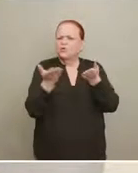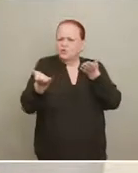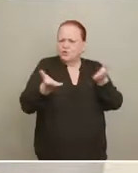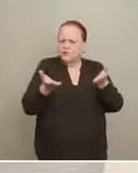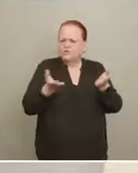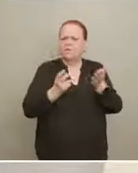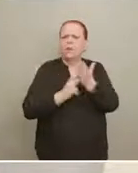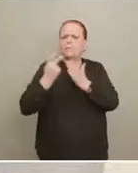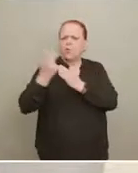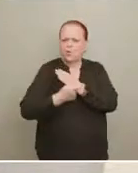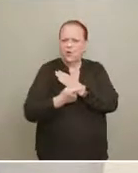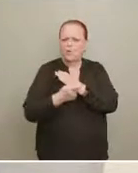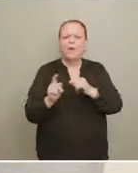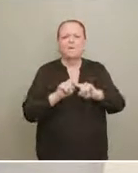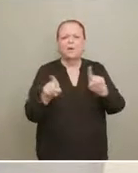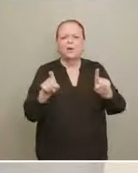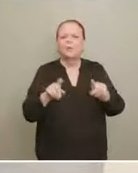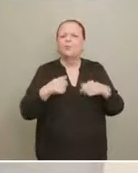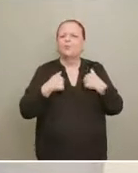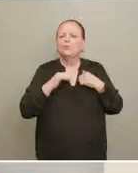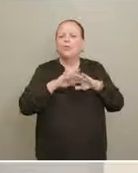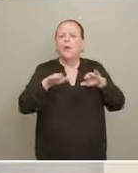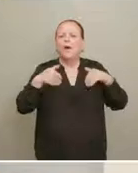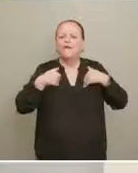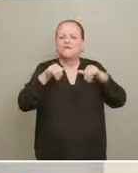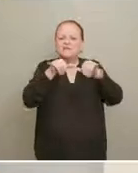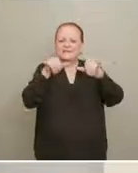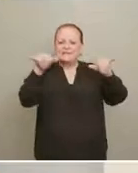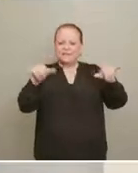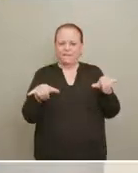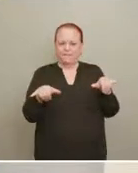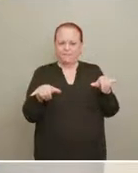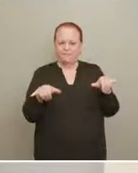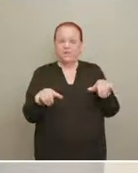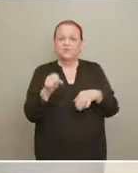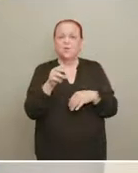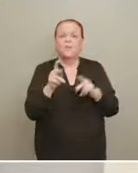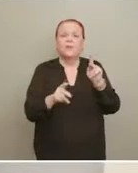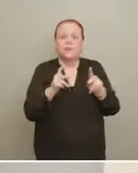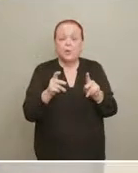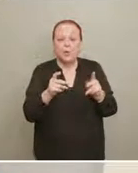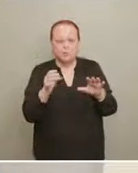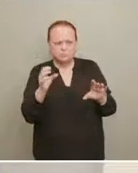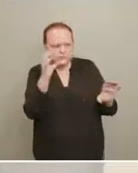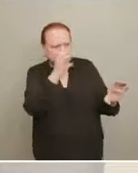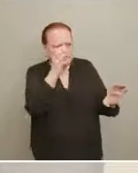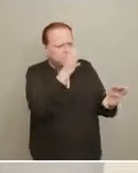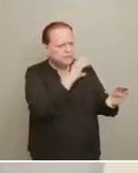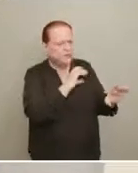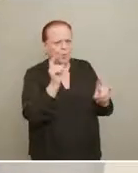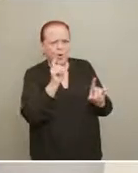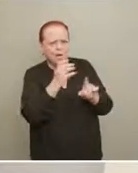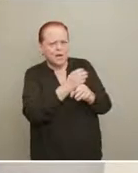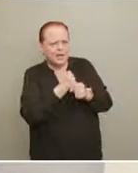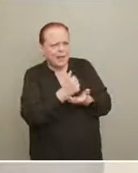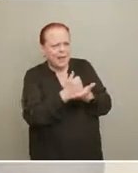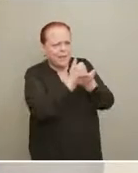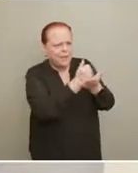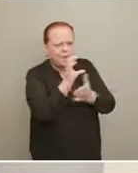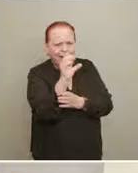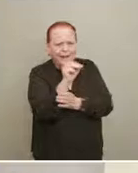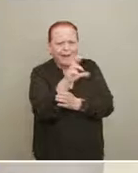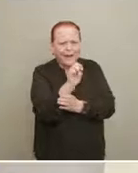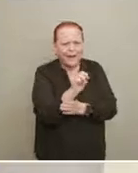and programs, but we don't have a system. And so for people that are seeking care, finding care, connecting to care is